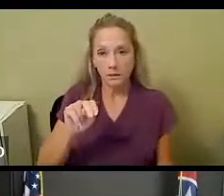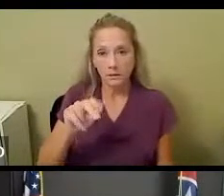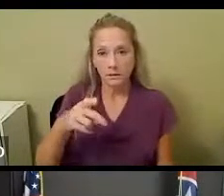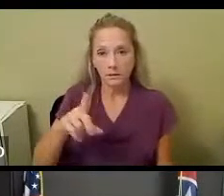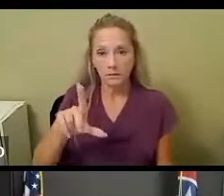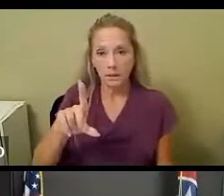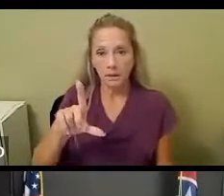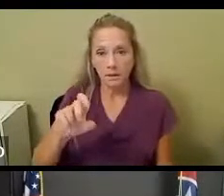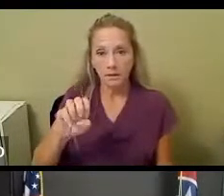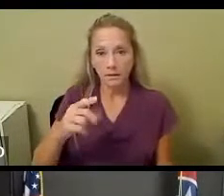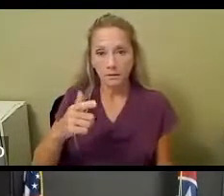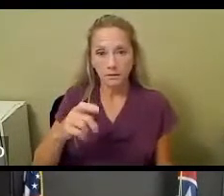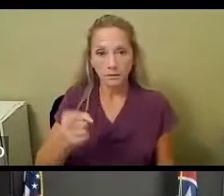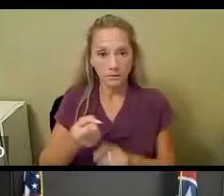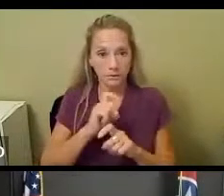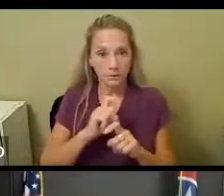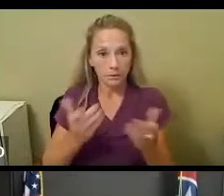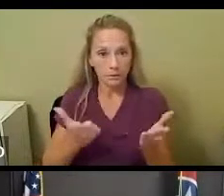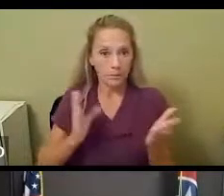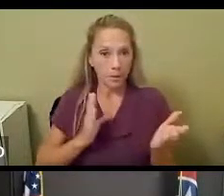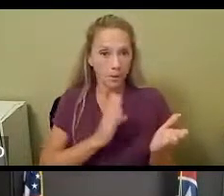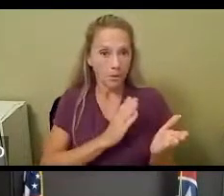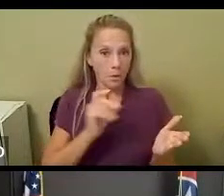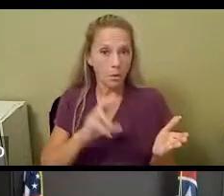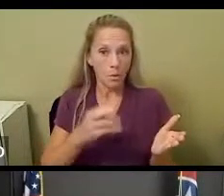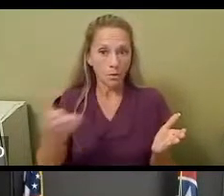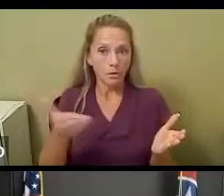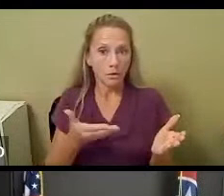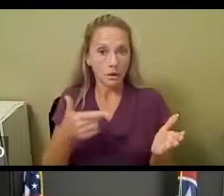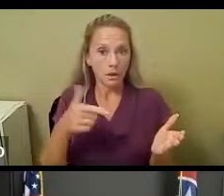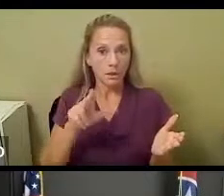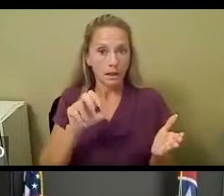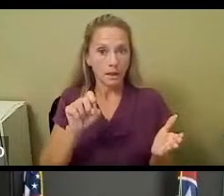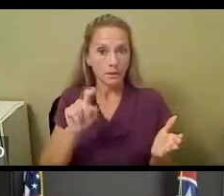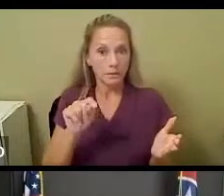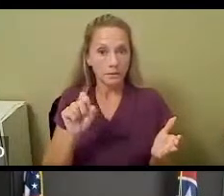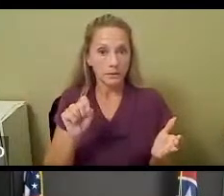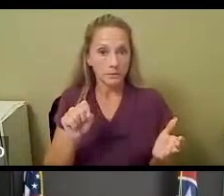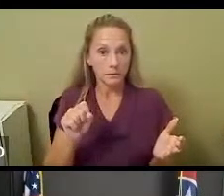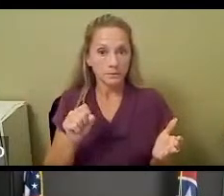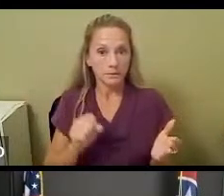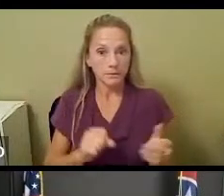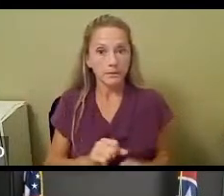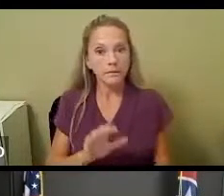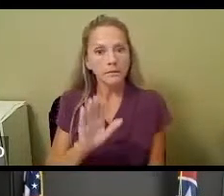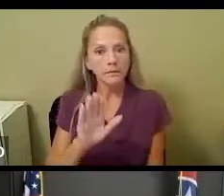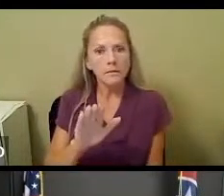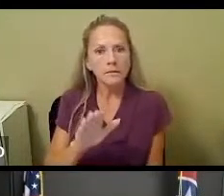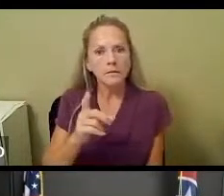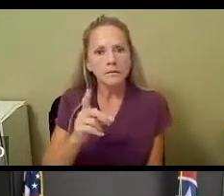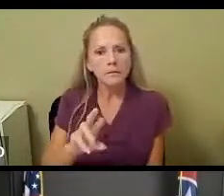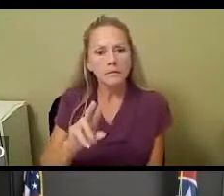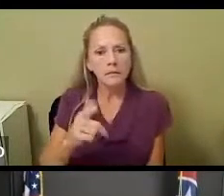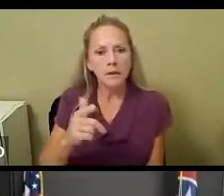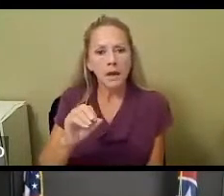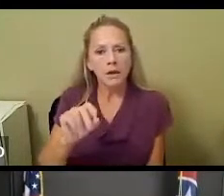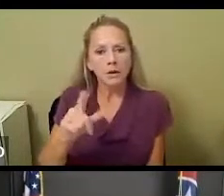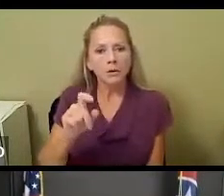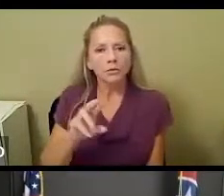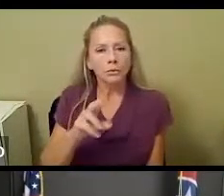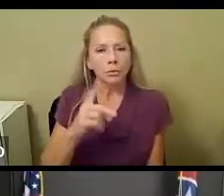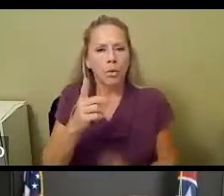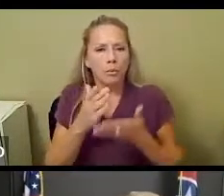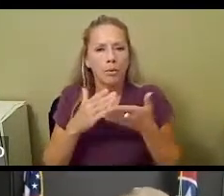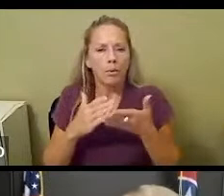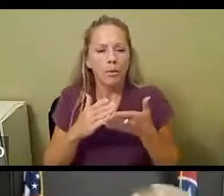board or guests? Dr. Gochard, I'm at peace with the discussion, and just